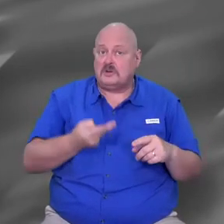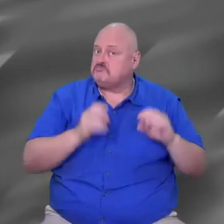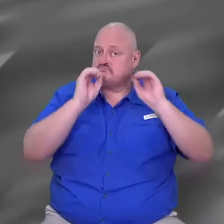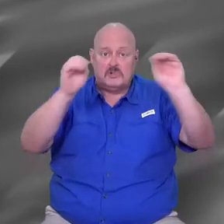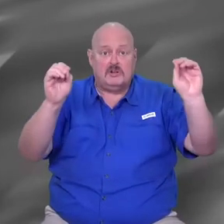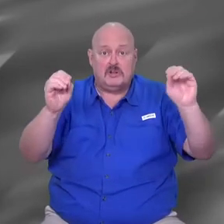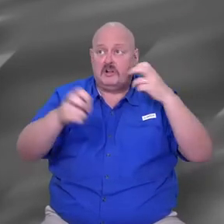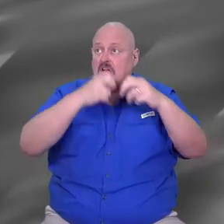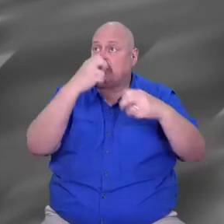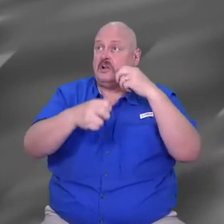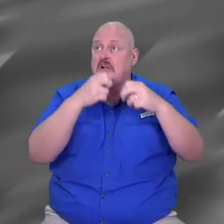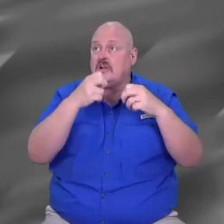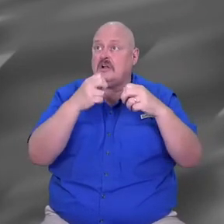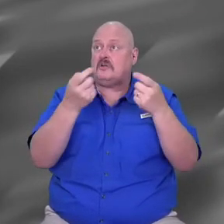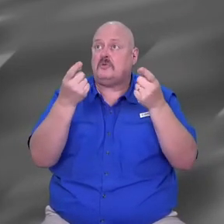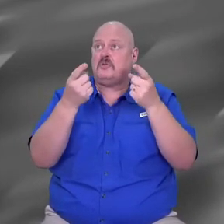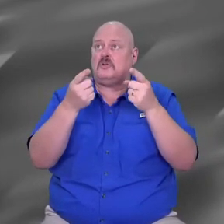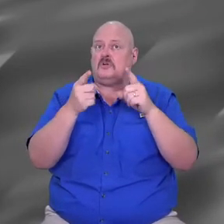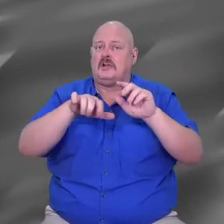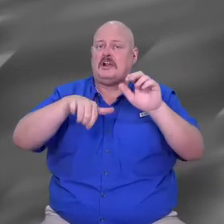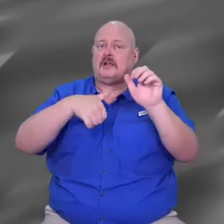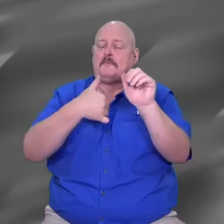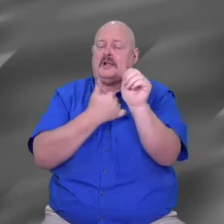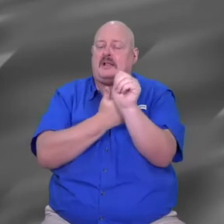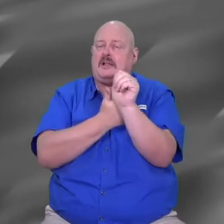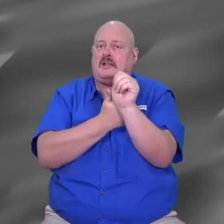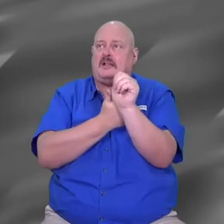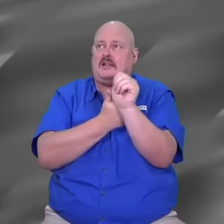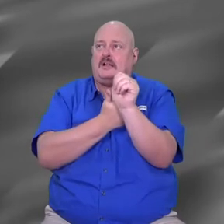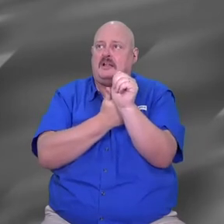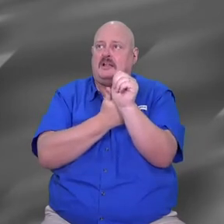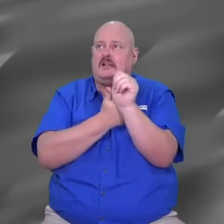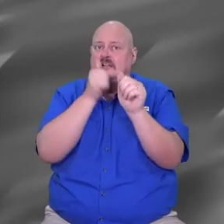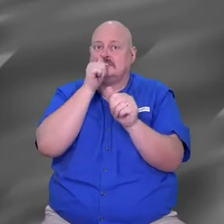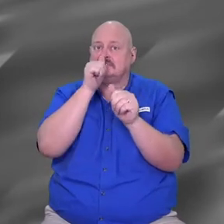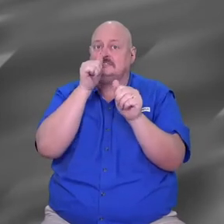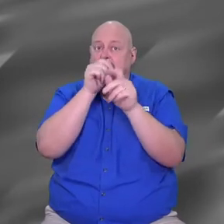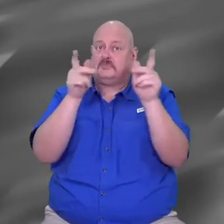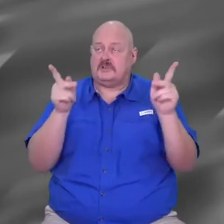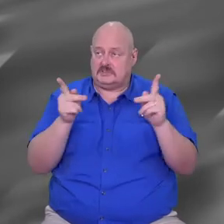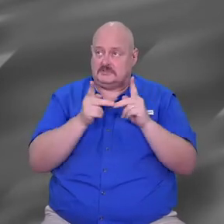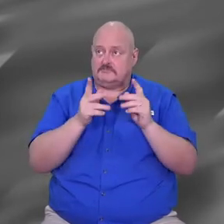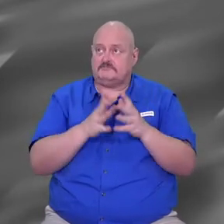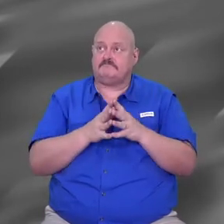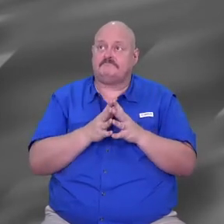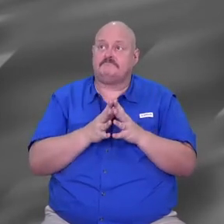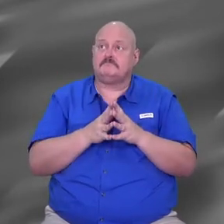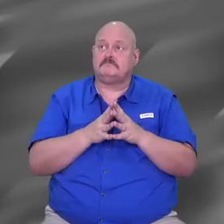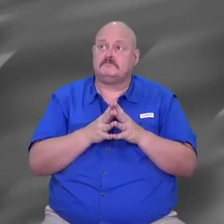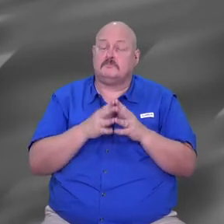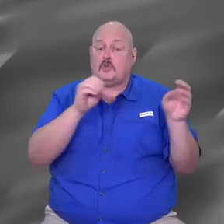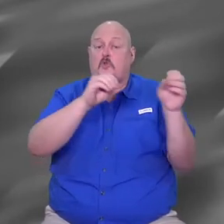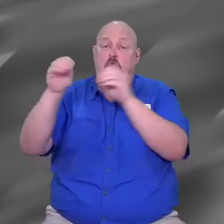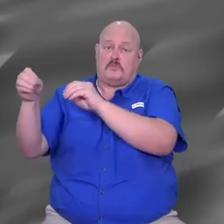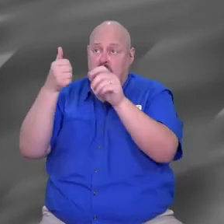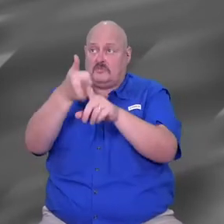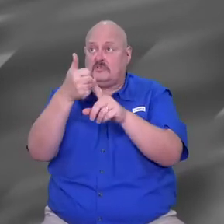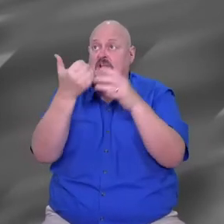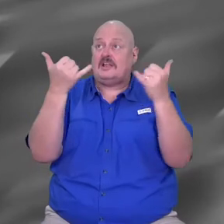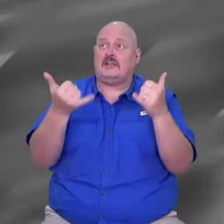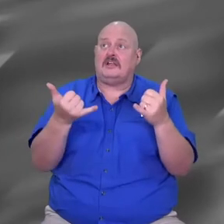The problem is when that happens behind the scenes in quote-unquote secret. Remove yourself. Now,